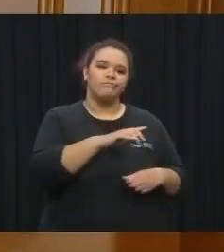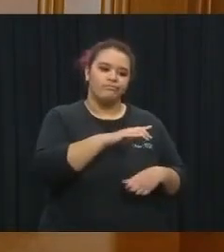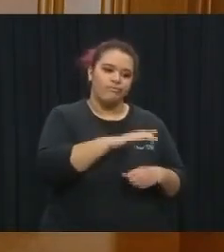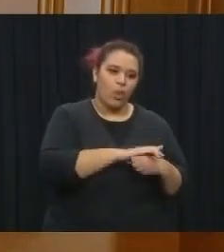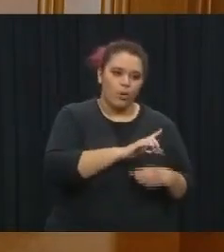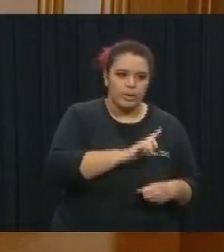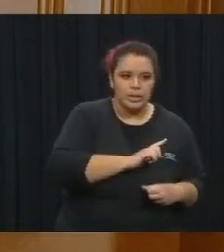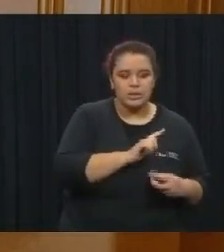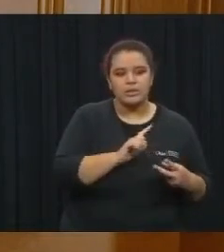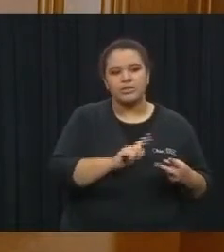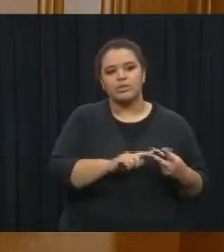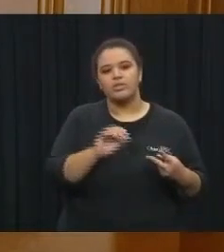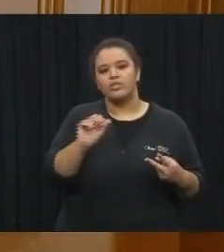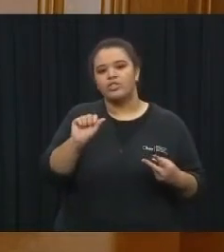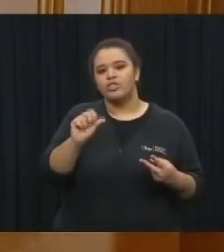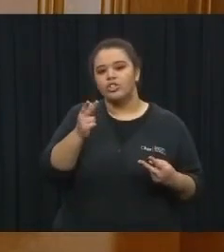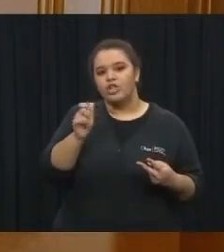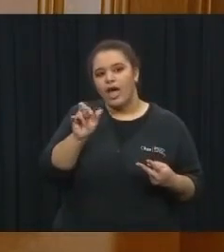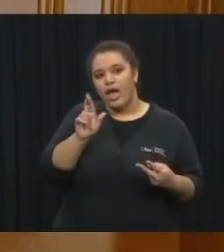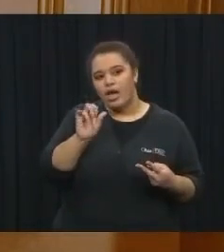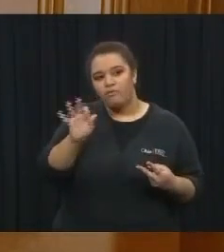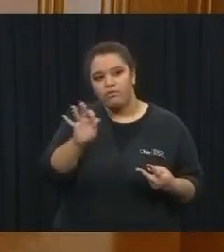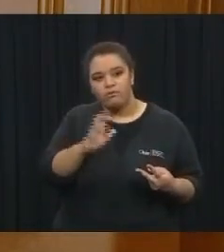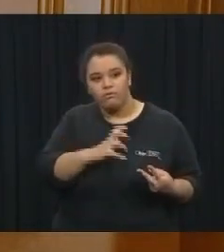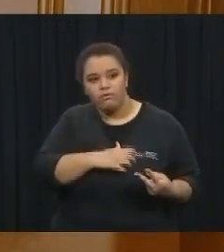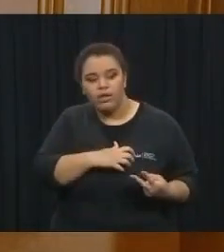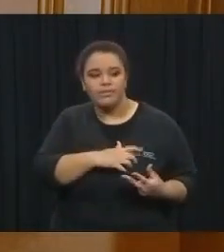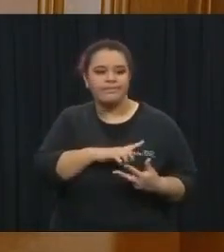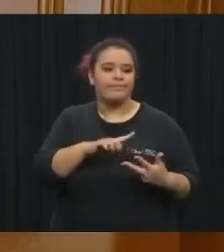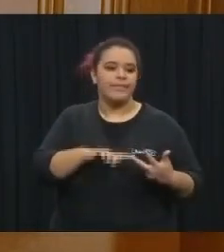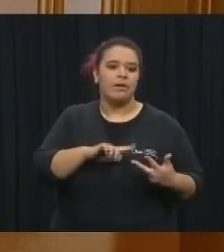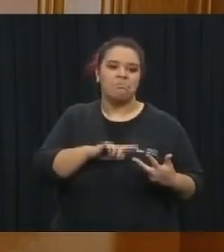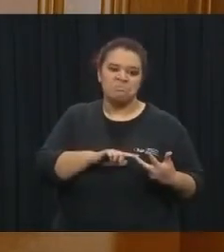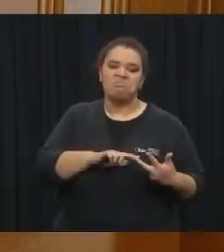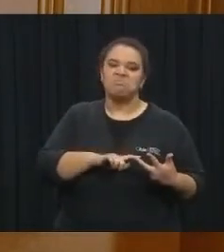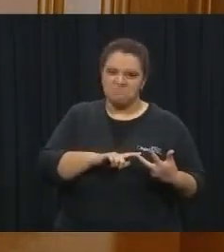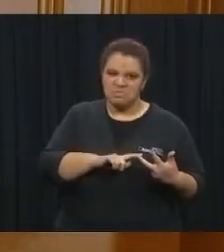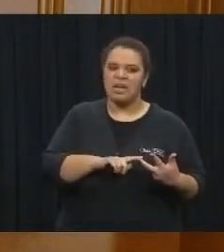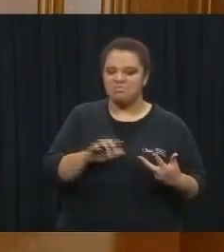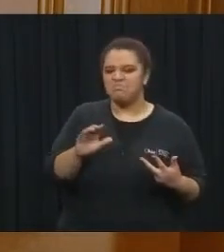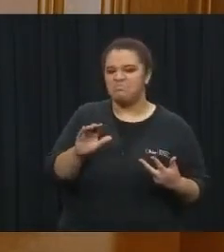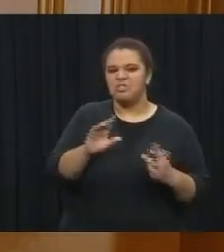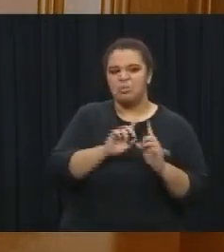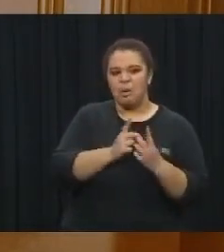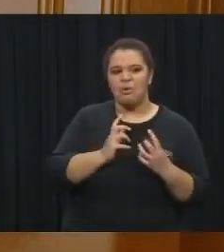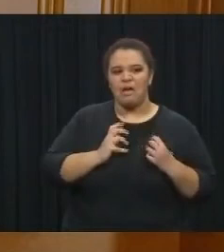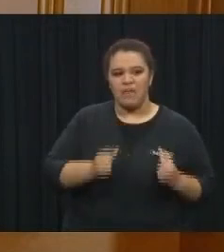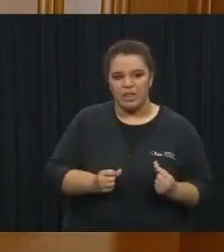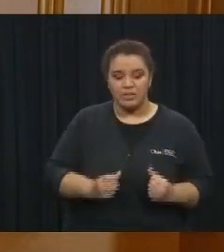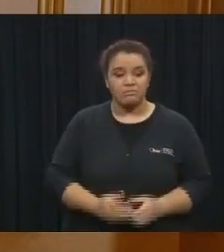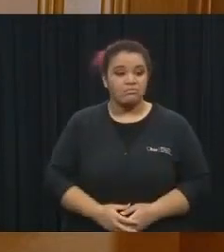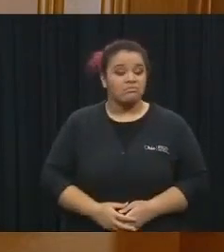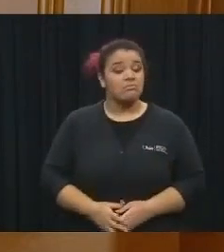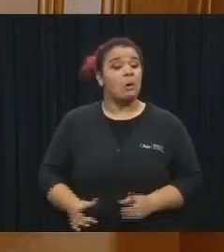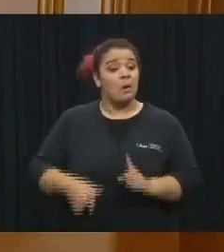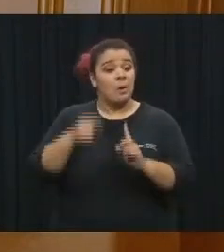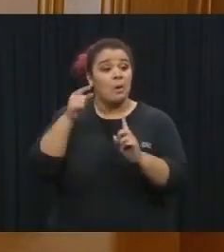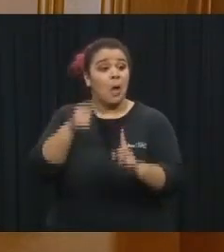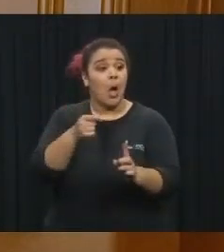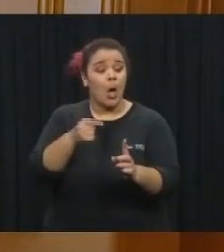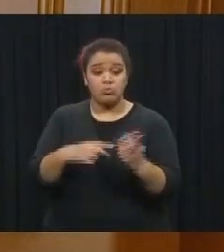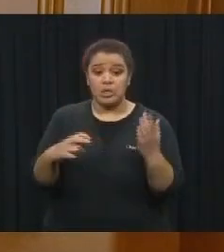we're not looking to see arrests. We're not looking to see a lot of citations